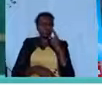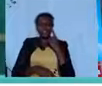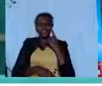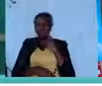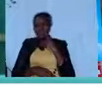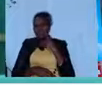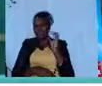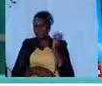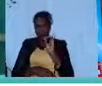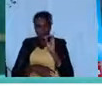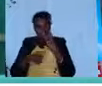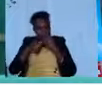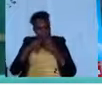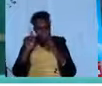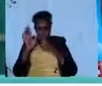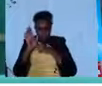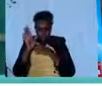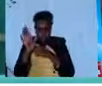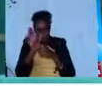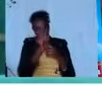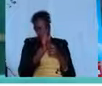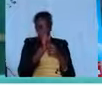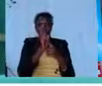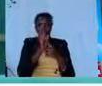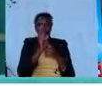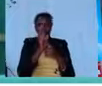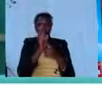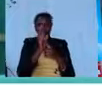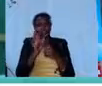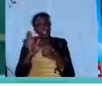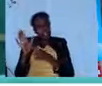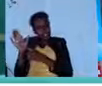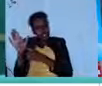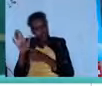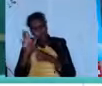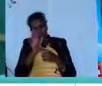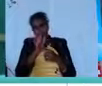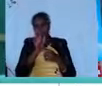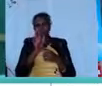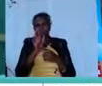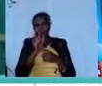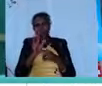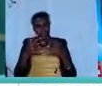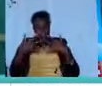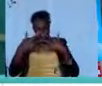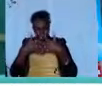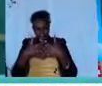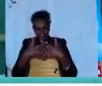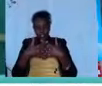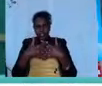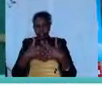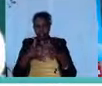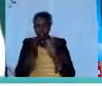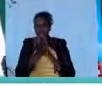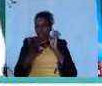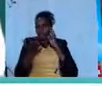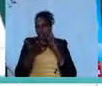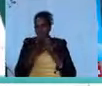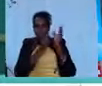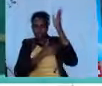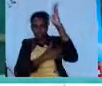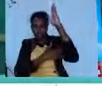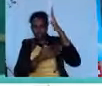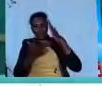mouth, but let your action commensurate, let your actions match with the will of God